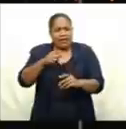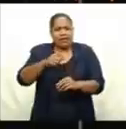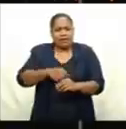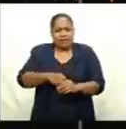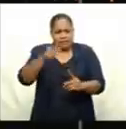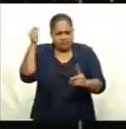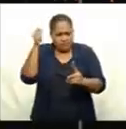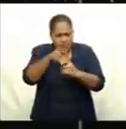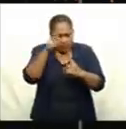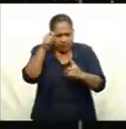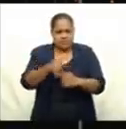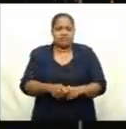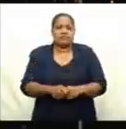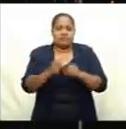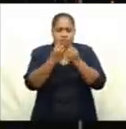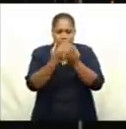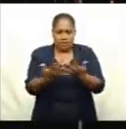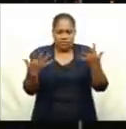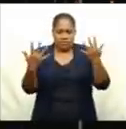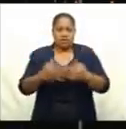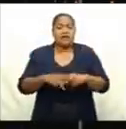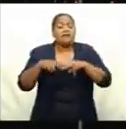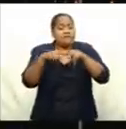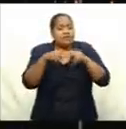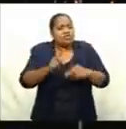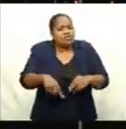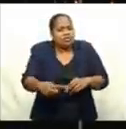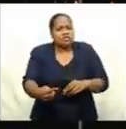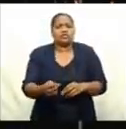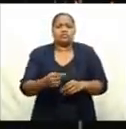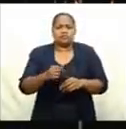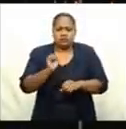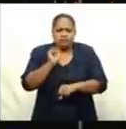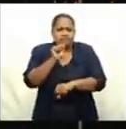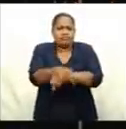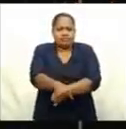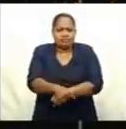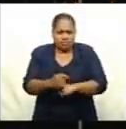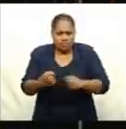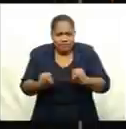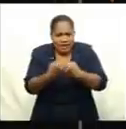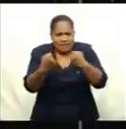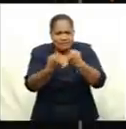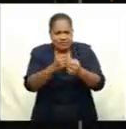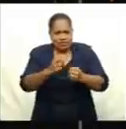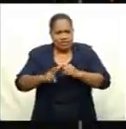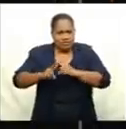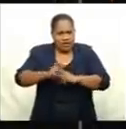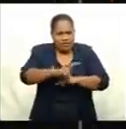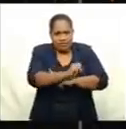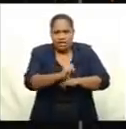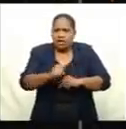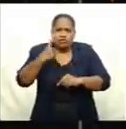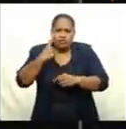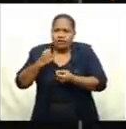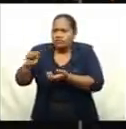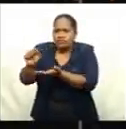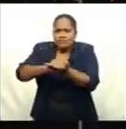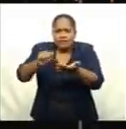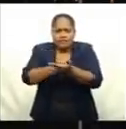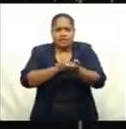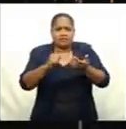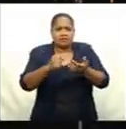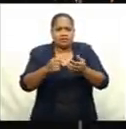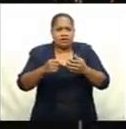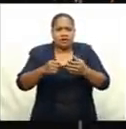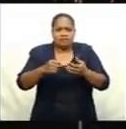ahead of many developed countries. Fiji continues its battle to contain the virus, having reserved enough doses for all eligible